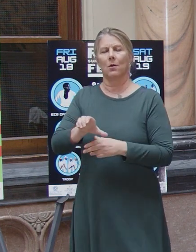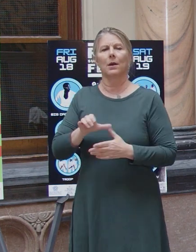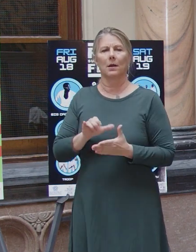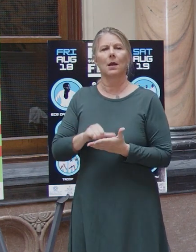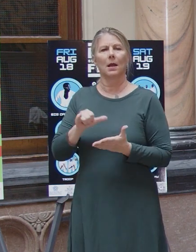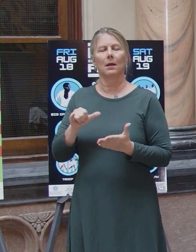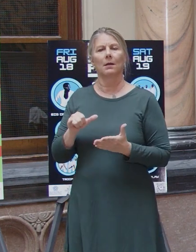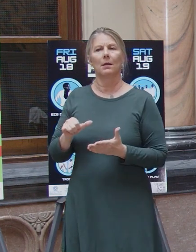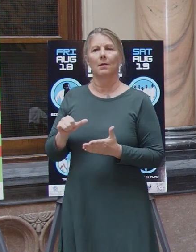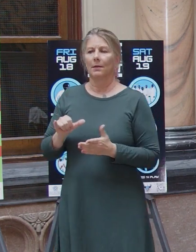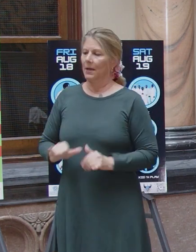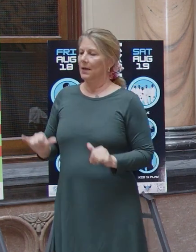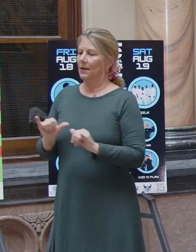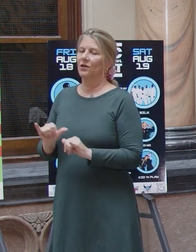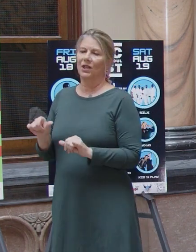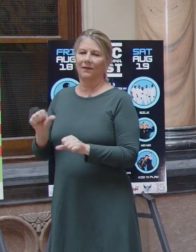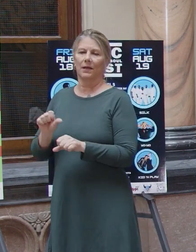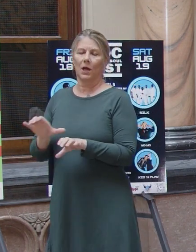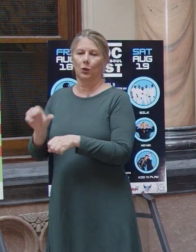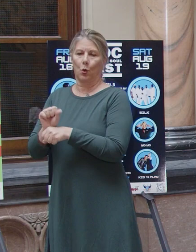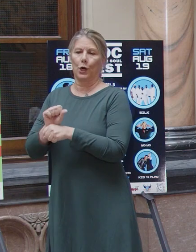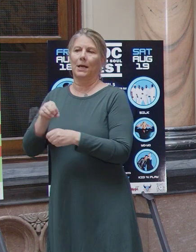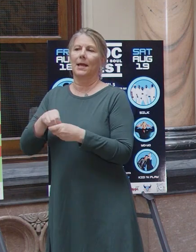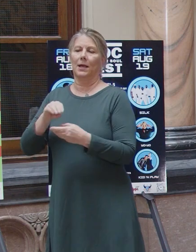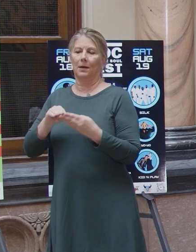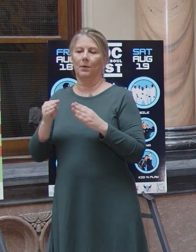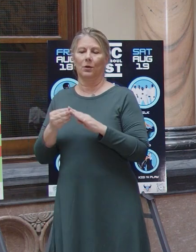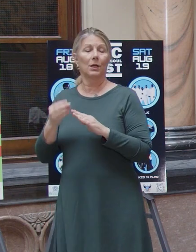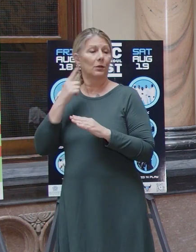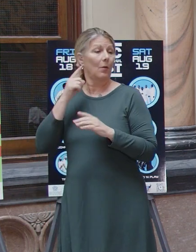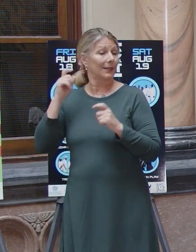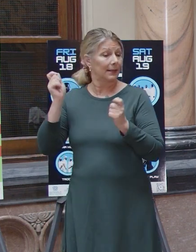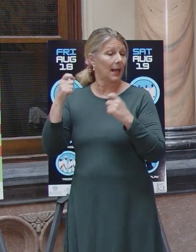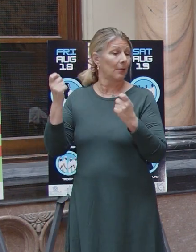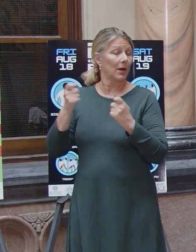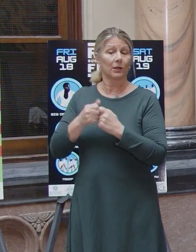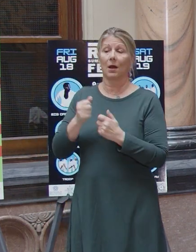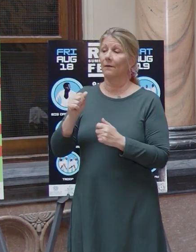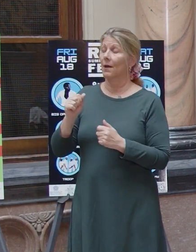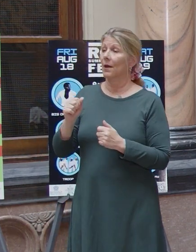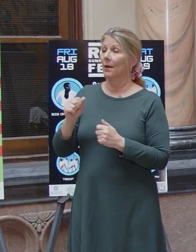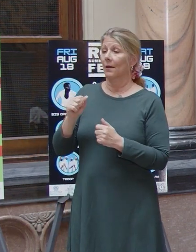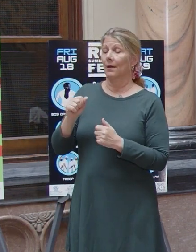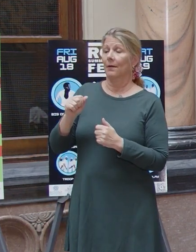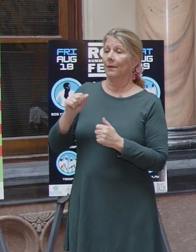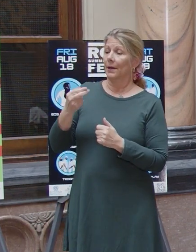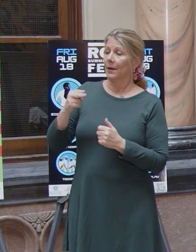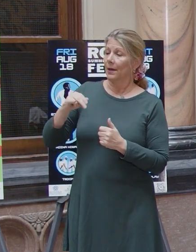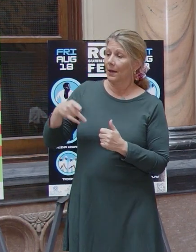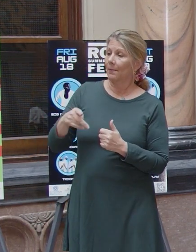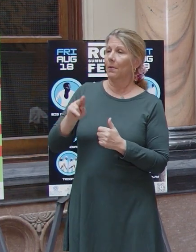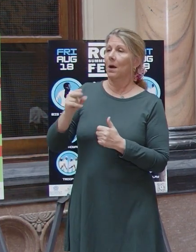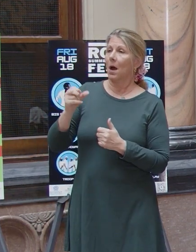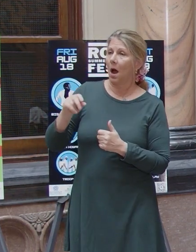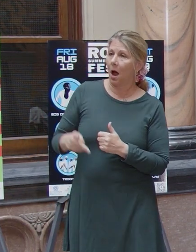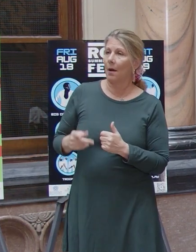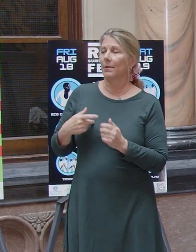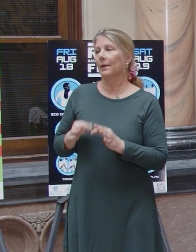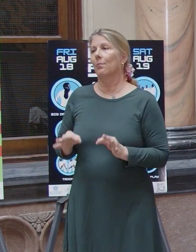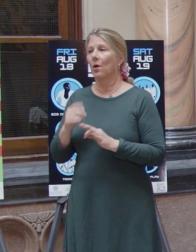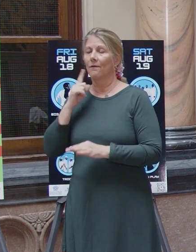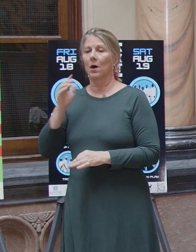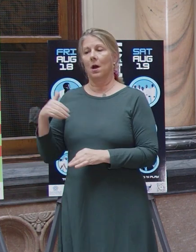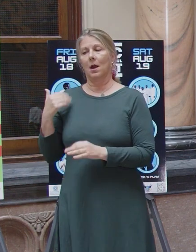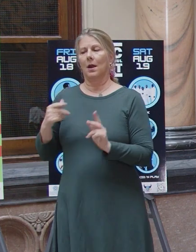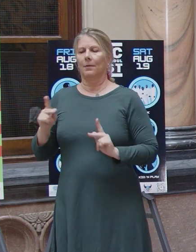community that goes beyond her music. So this is really a celebration of the of 50 years of hip-hop, so I think it's an opportunity for our young people to really learn so much